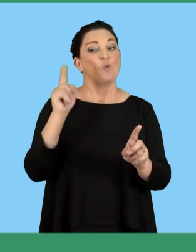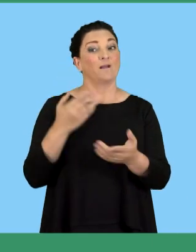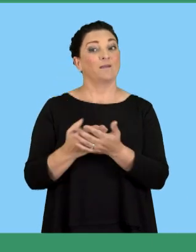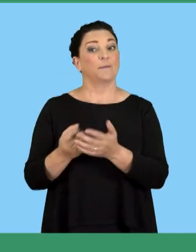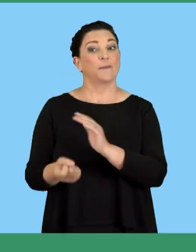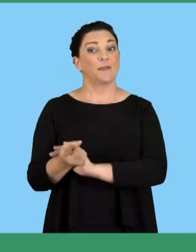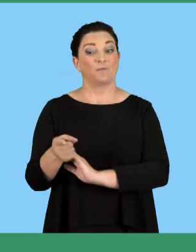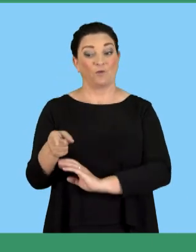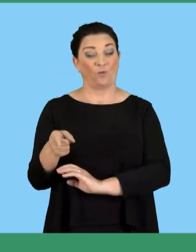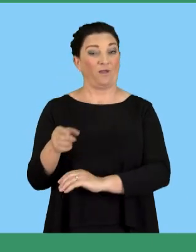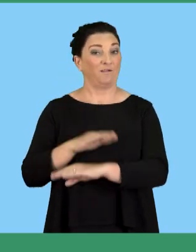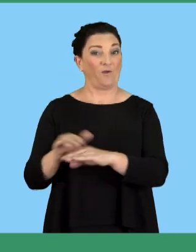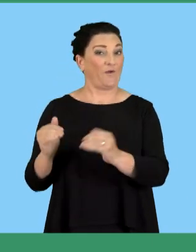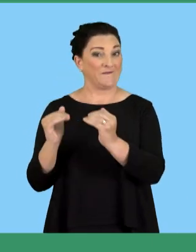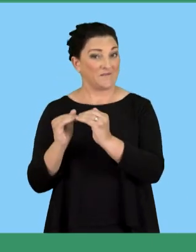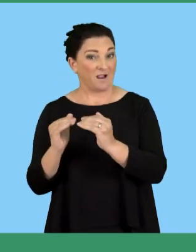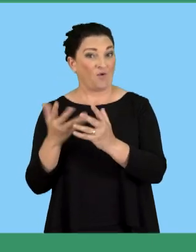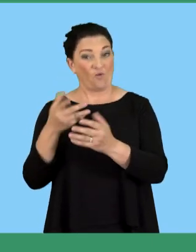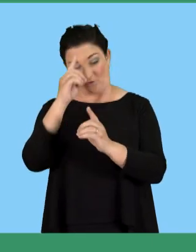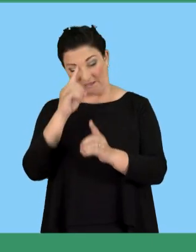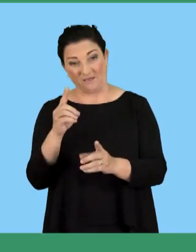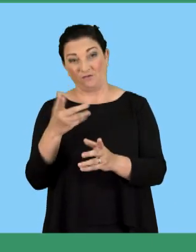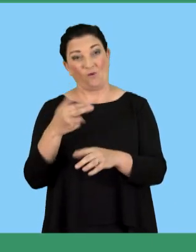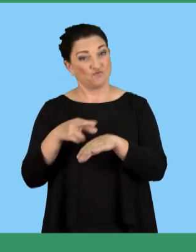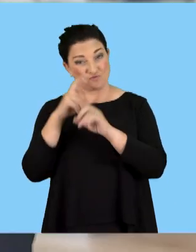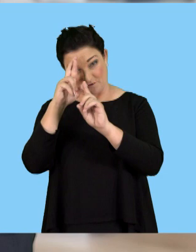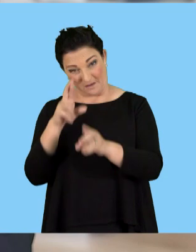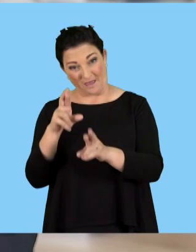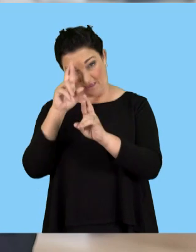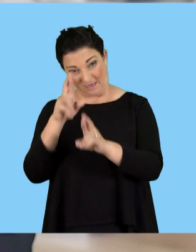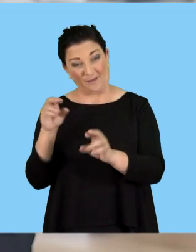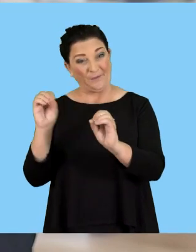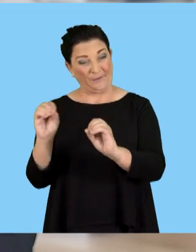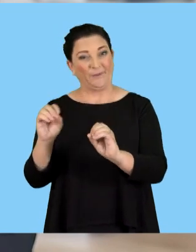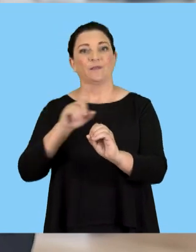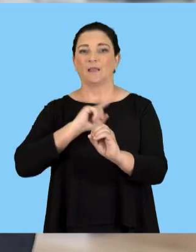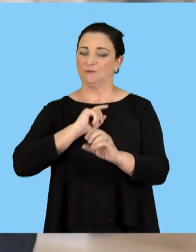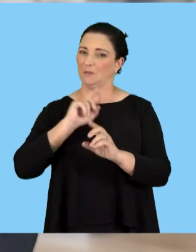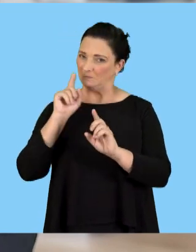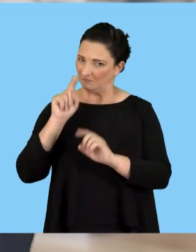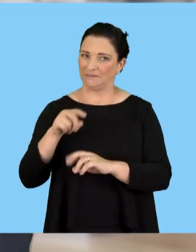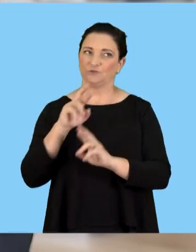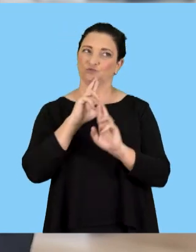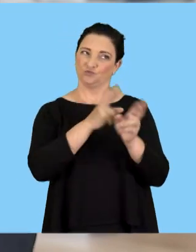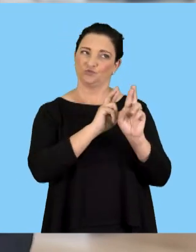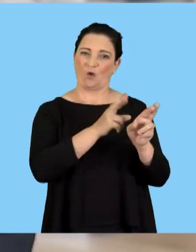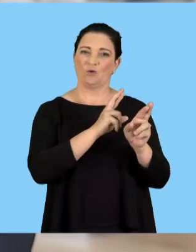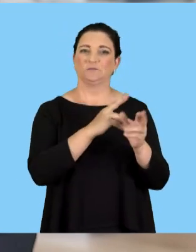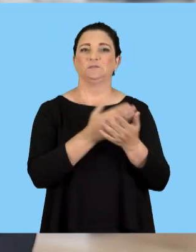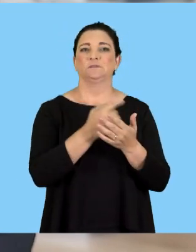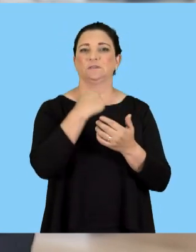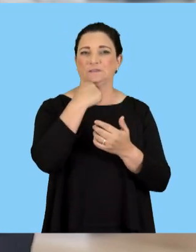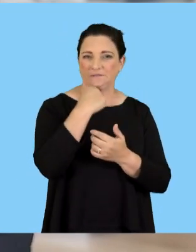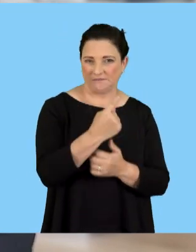dignity on the business, and make sure that you do not categorize when you are answering this question. Just answer it using a